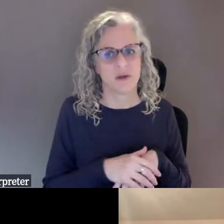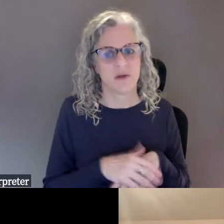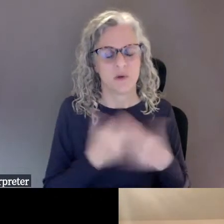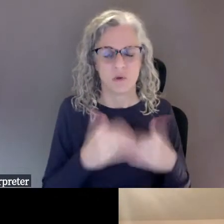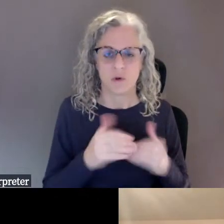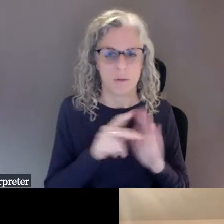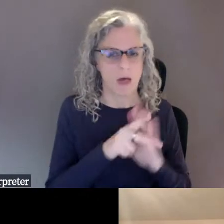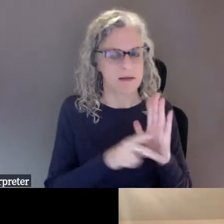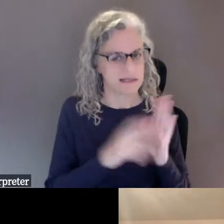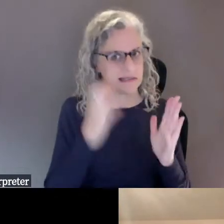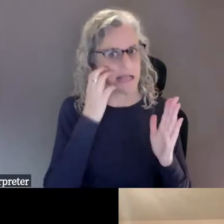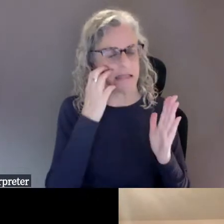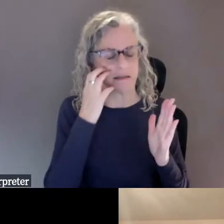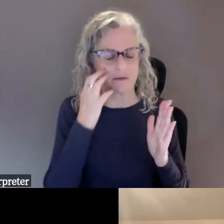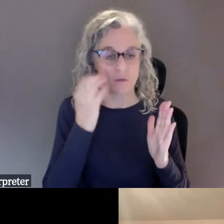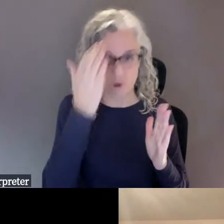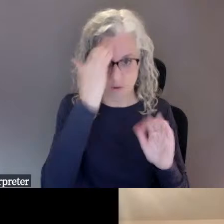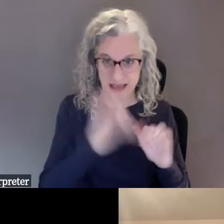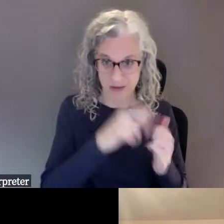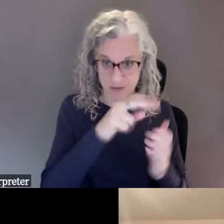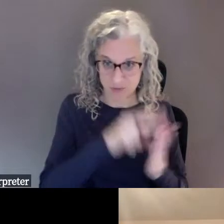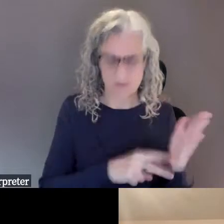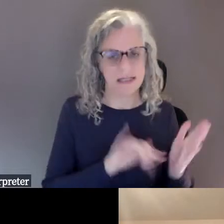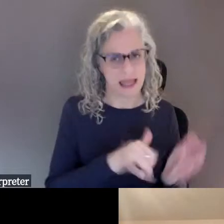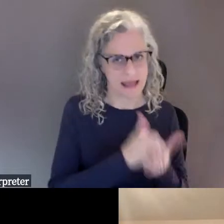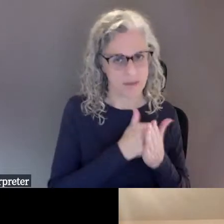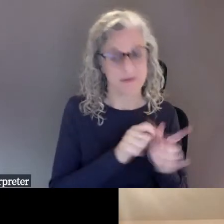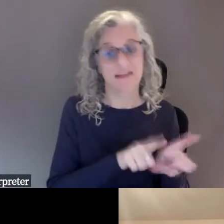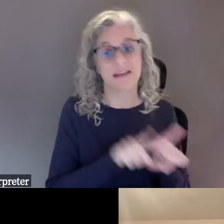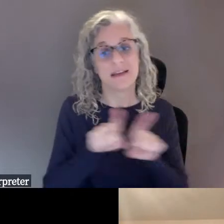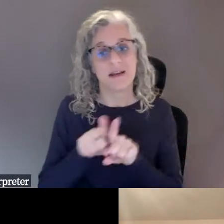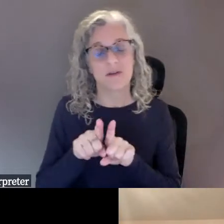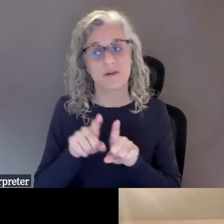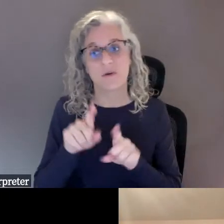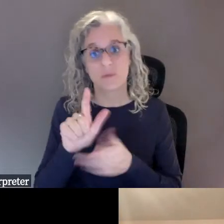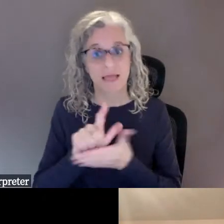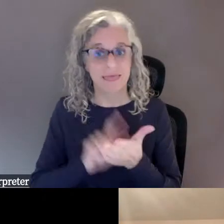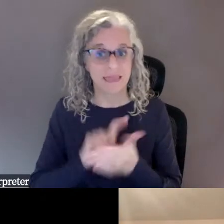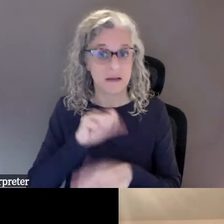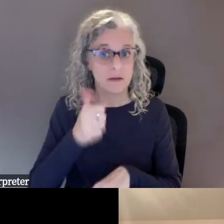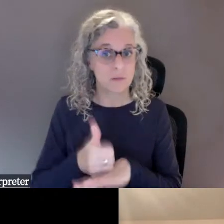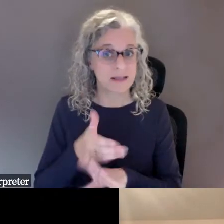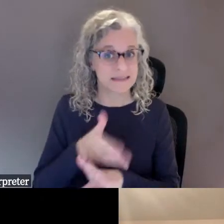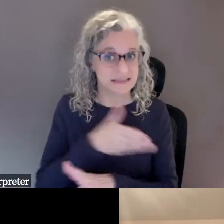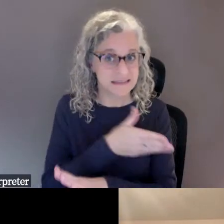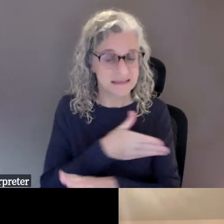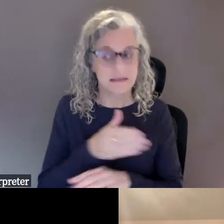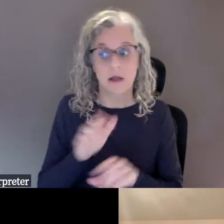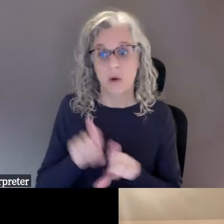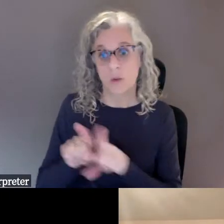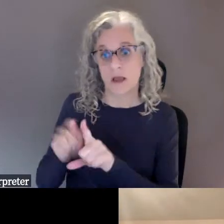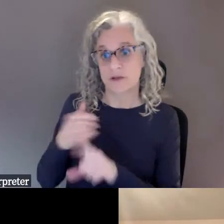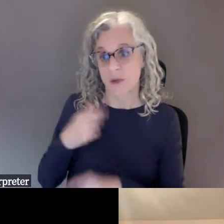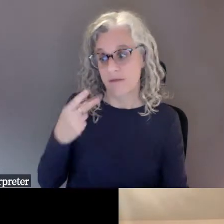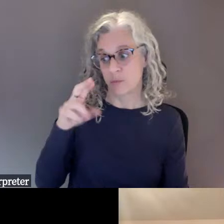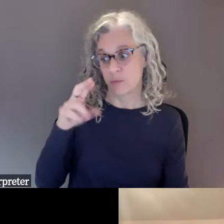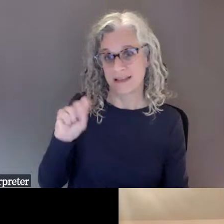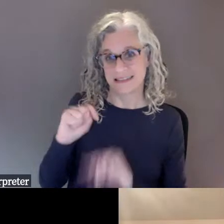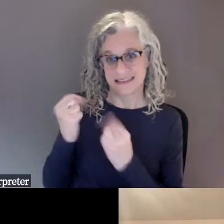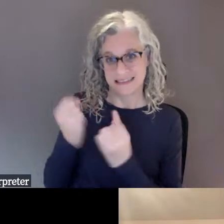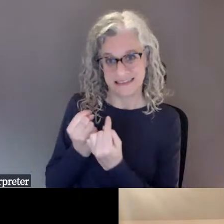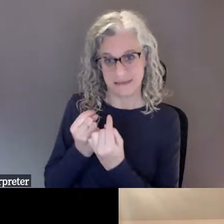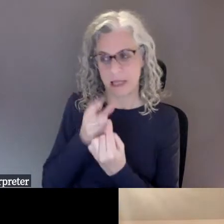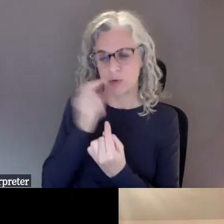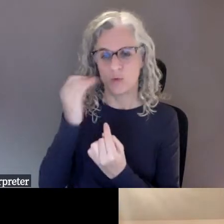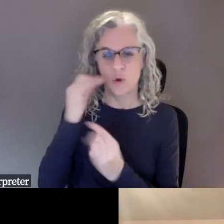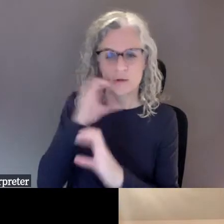it is good. Same with reading through legal precedent. We also have a press team, so folks who know comms